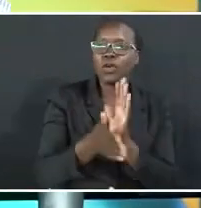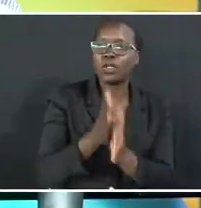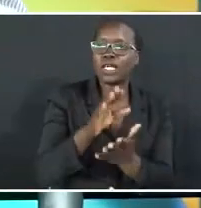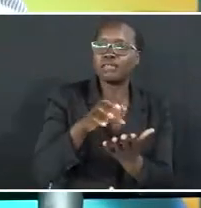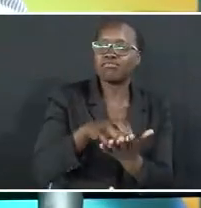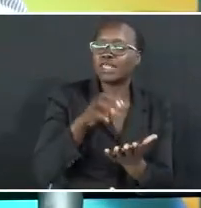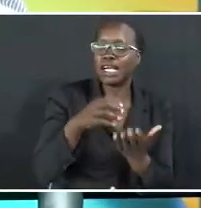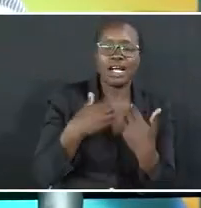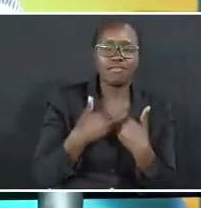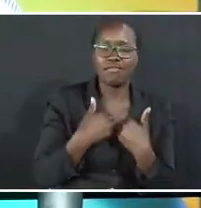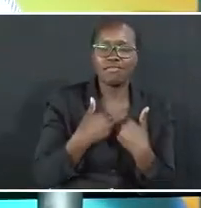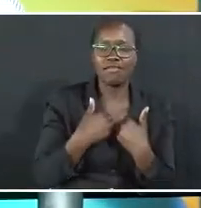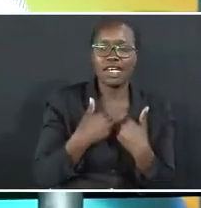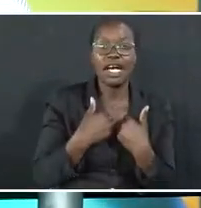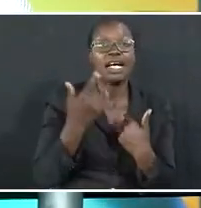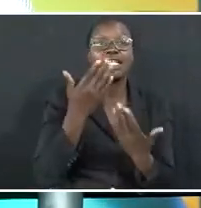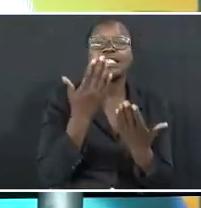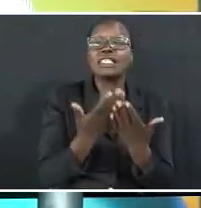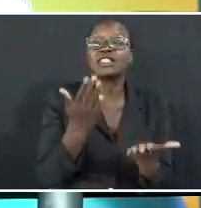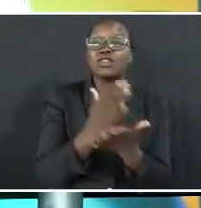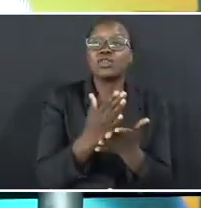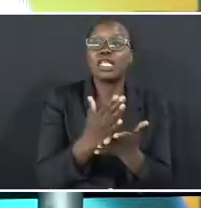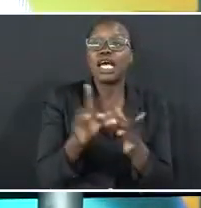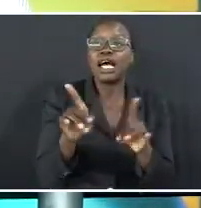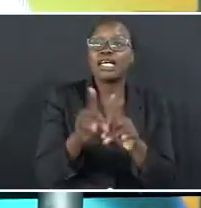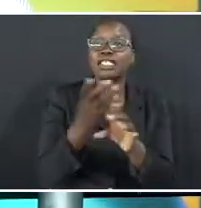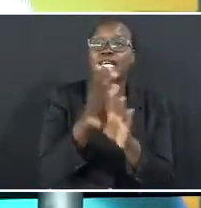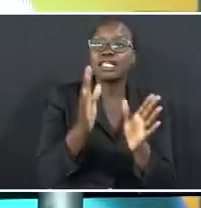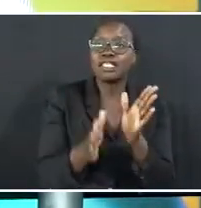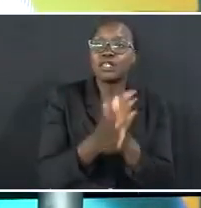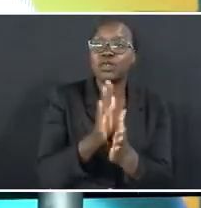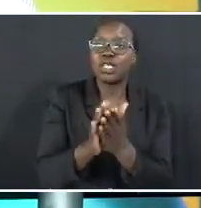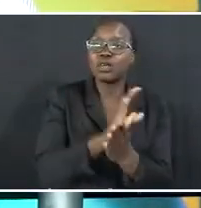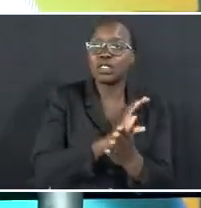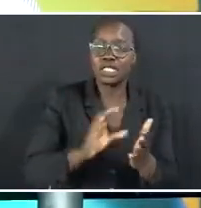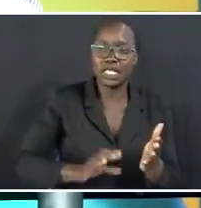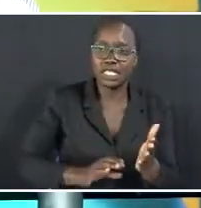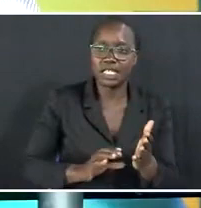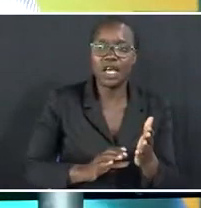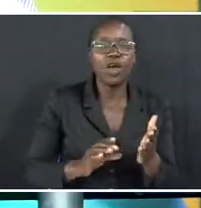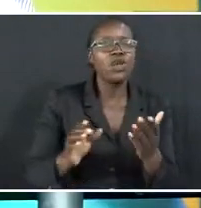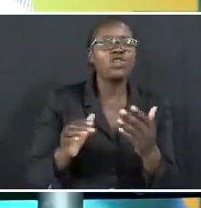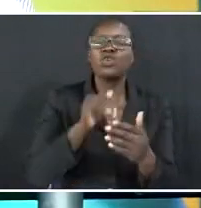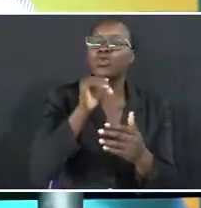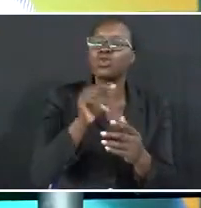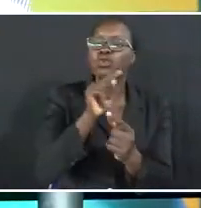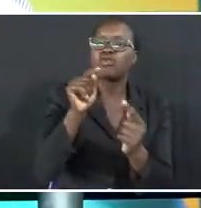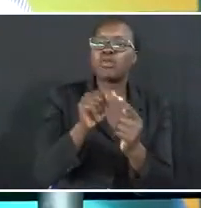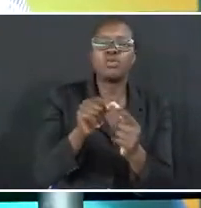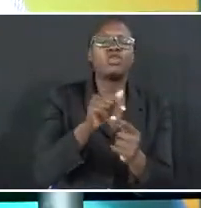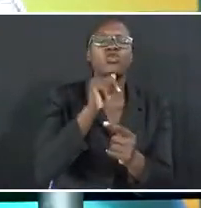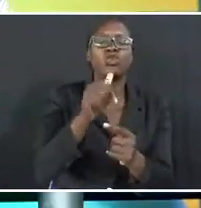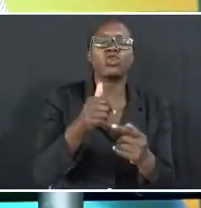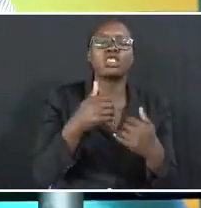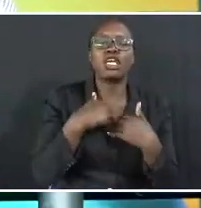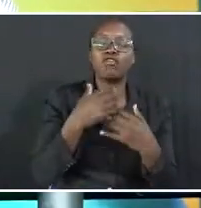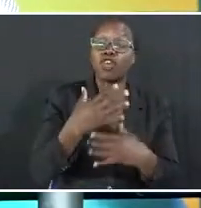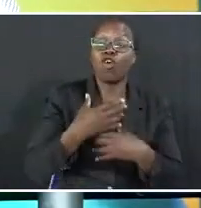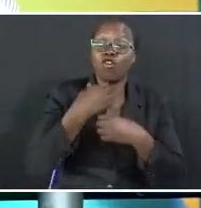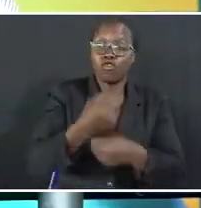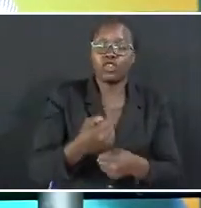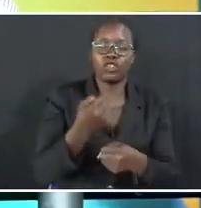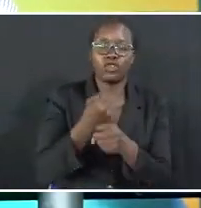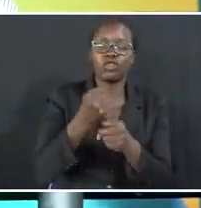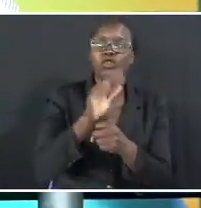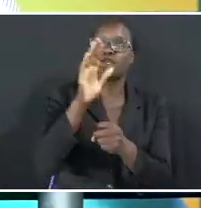hiyo keki. And that's the thing. As a Christian without Christ, you will not be perfect. You will not have the confidence